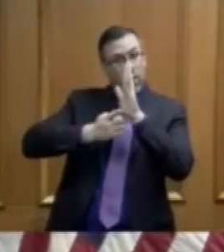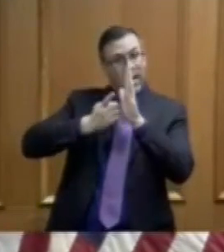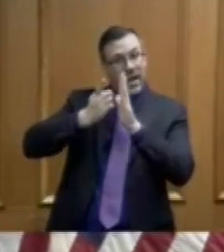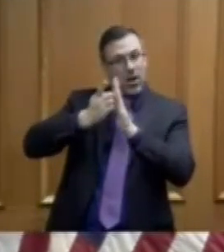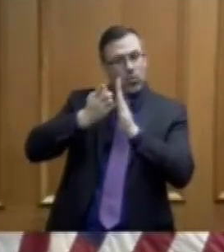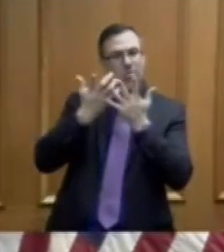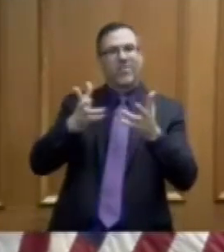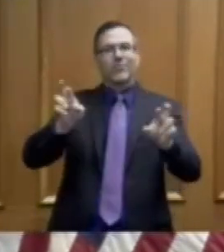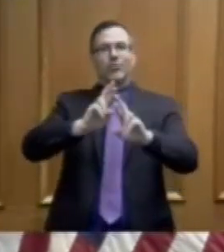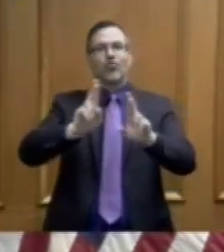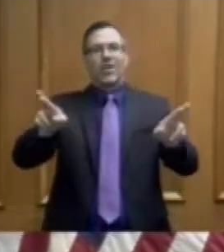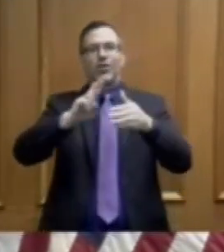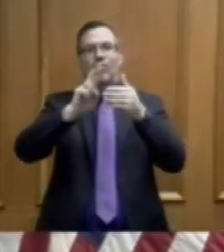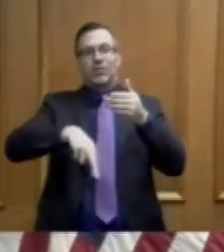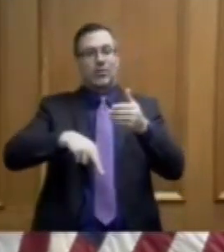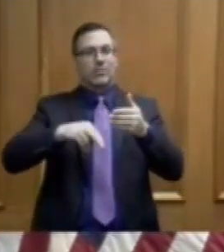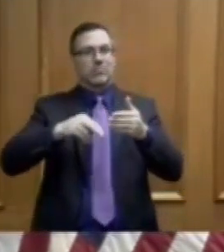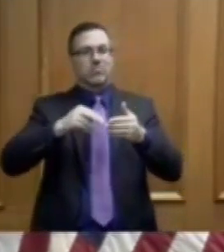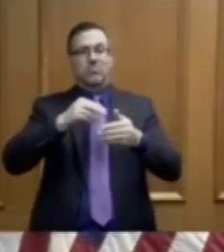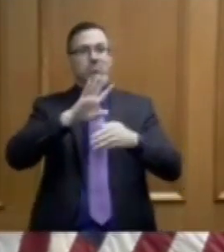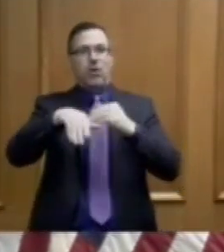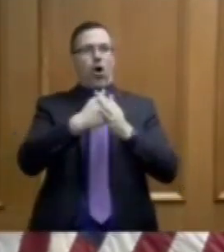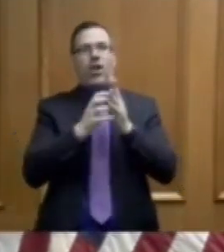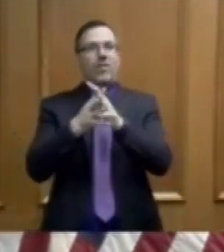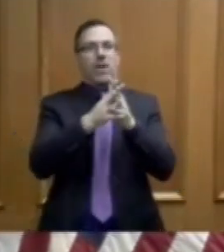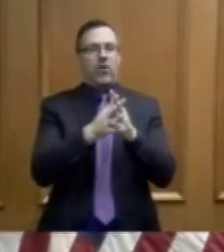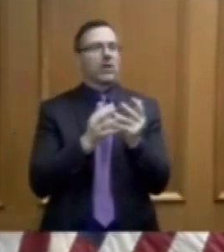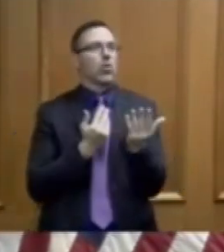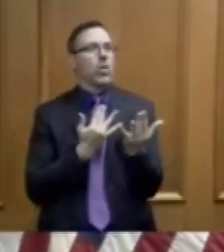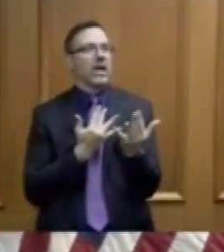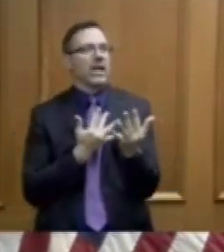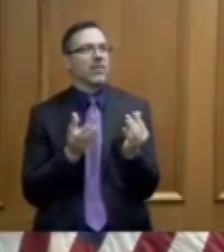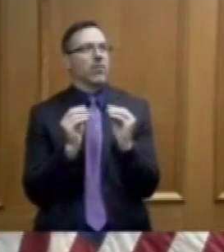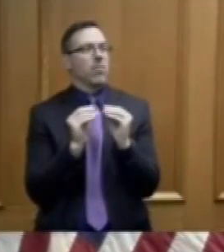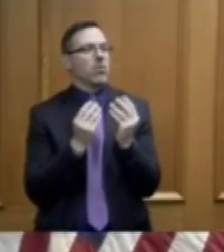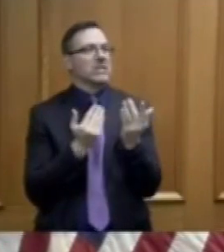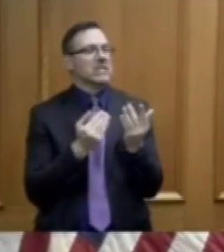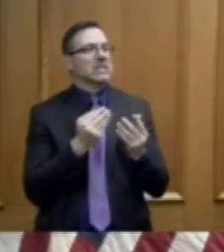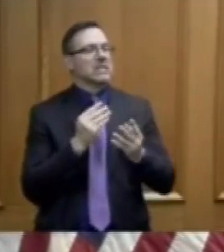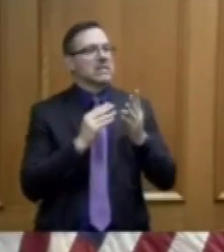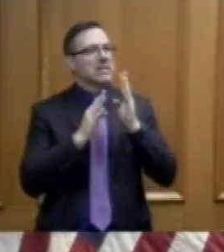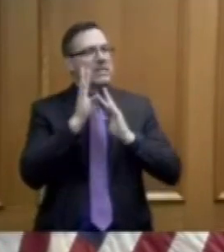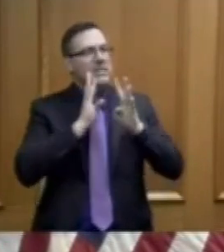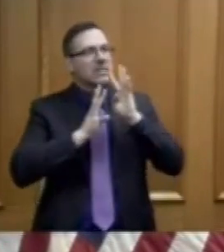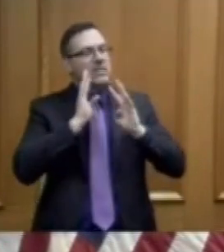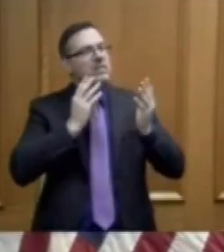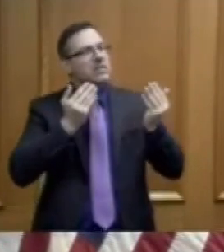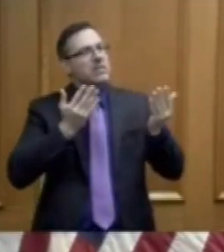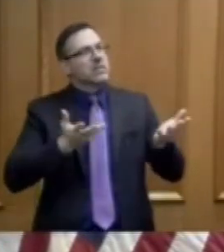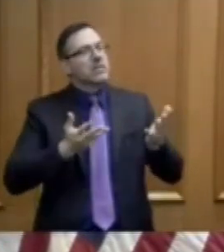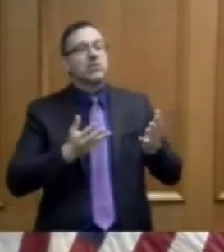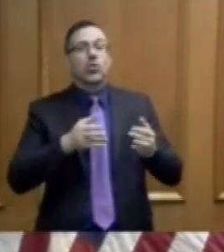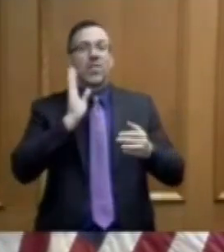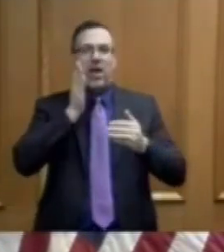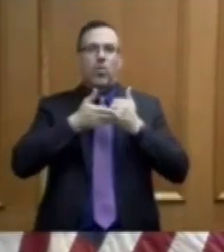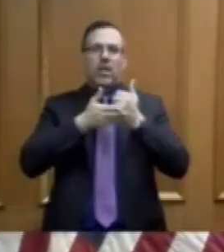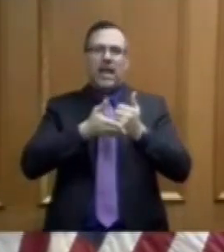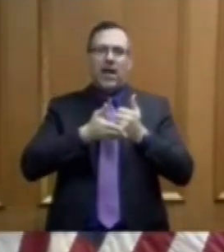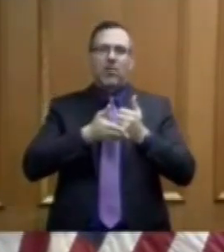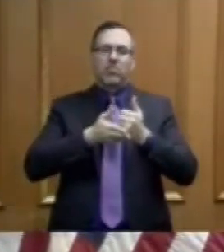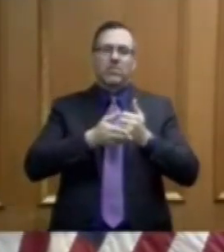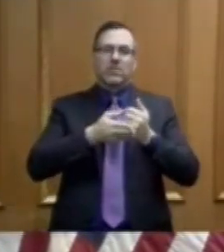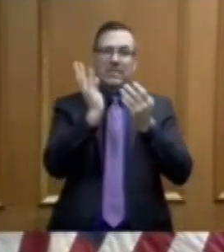We believe the whole nation is waiting for them, and there's evidence that they'll be here soon, which will actually allow us to test more and